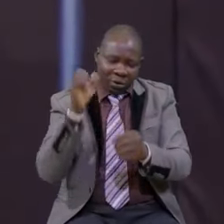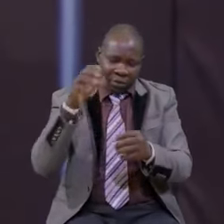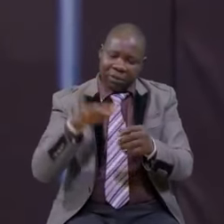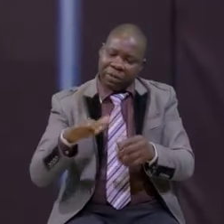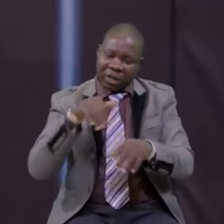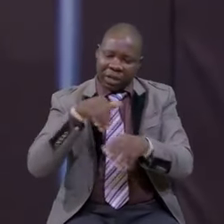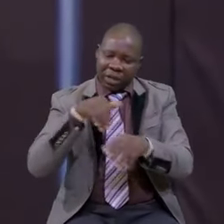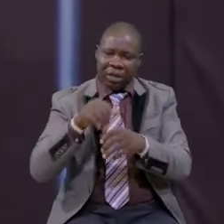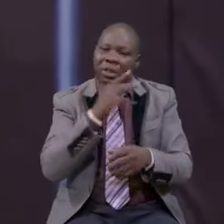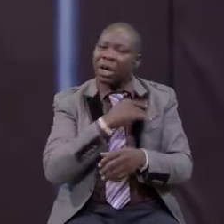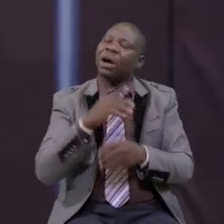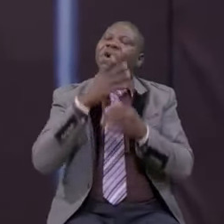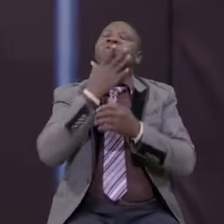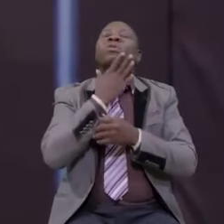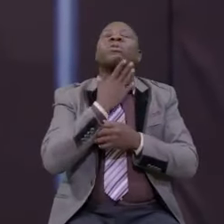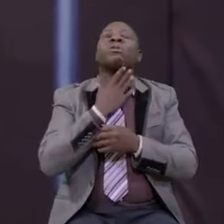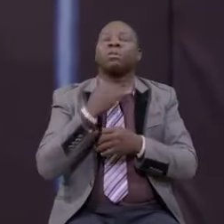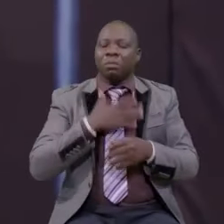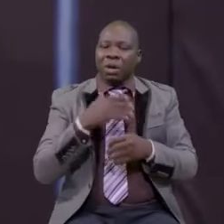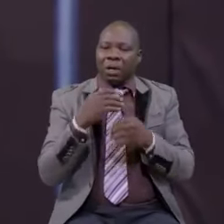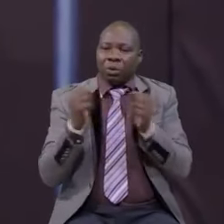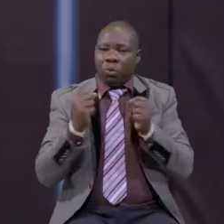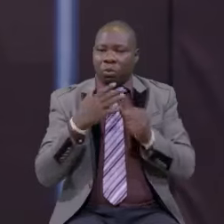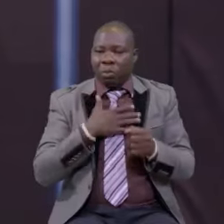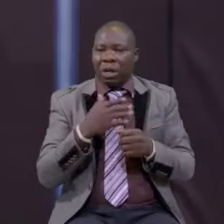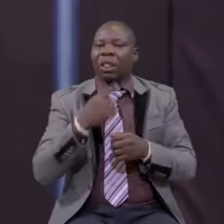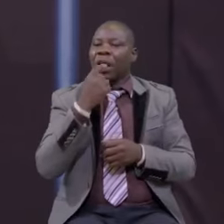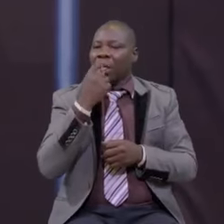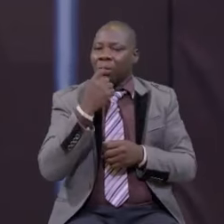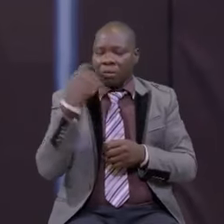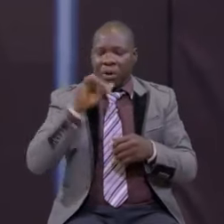tongue, for I am tormented in this place.